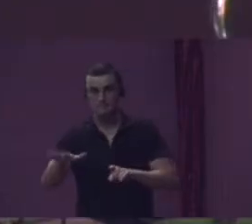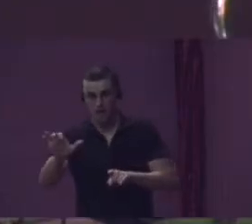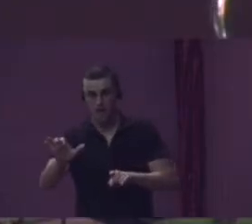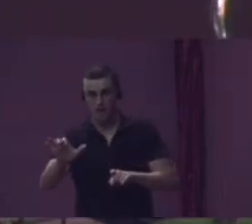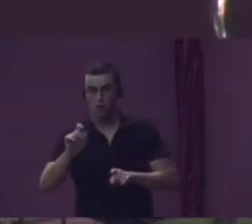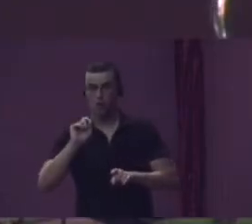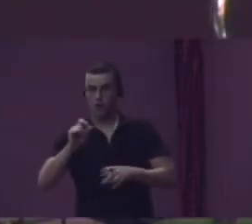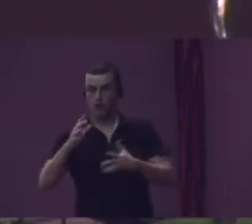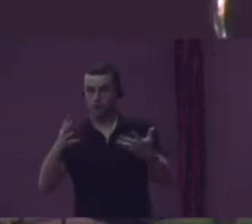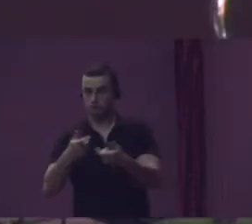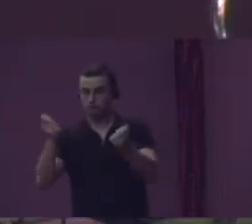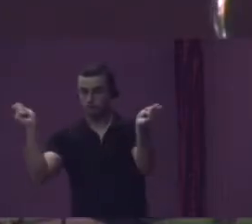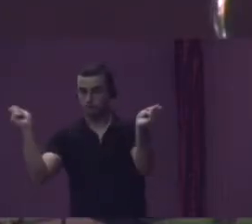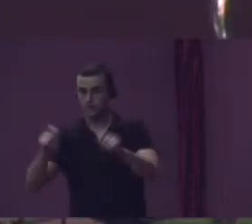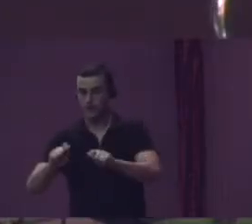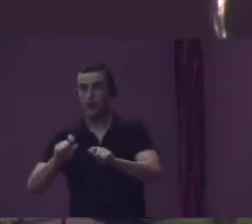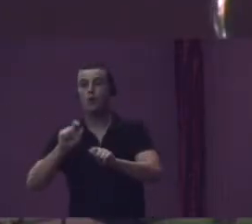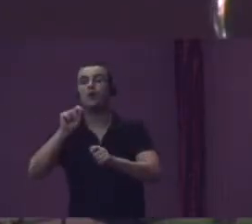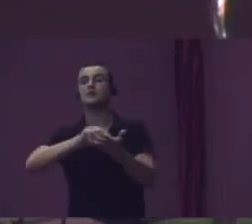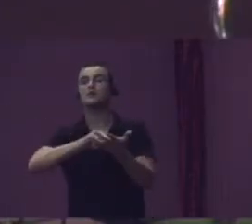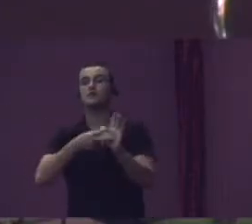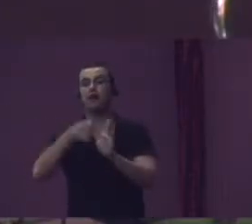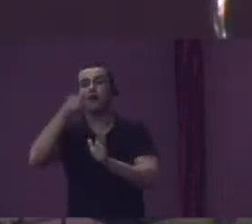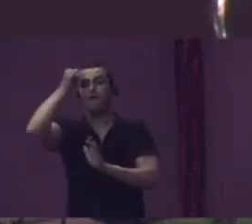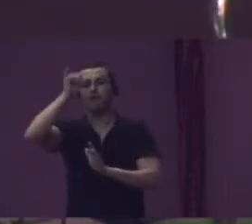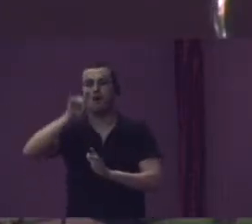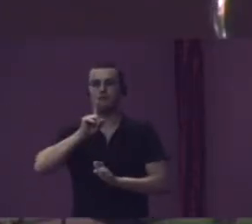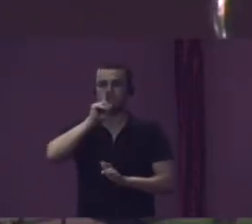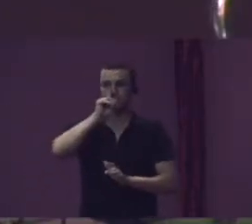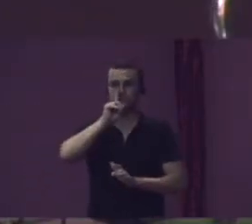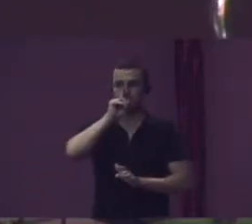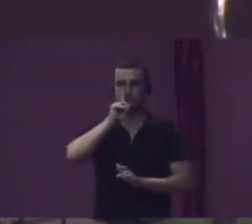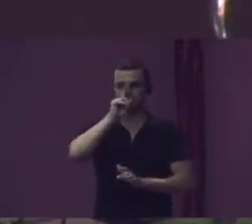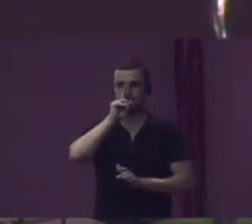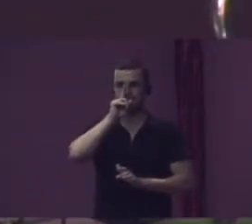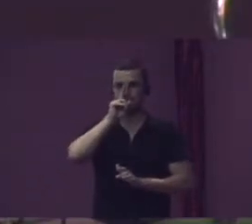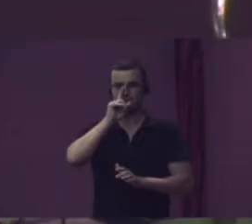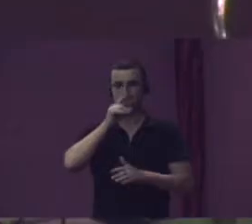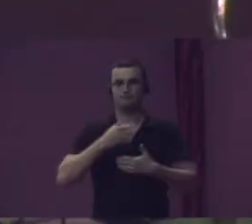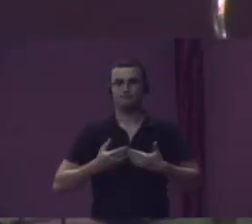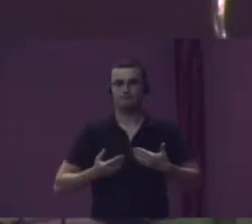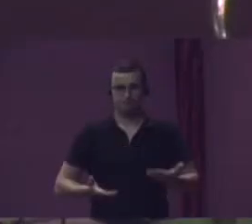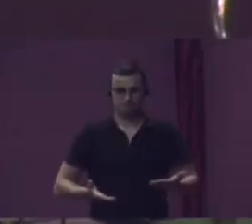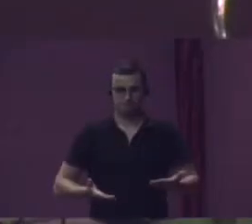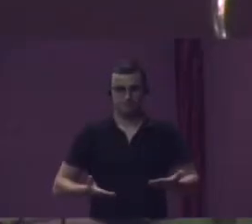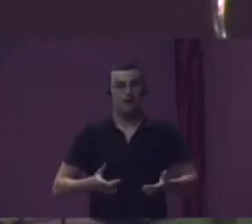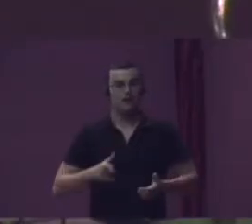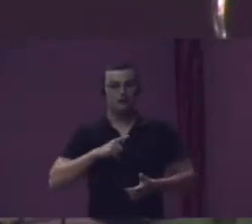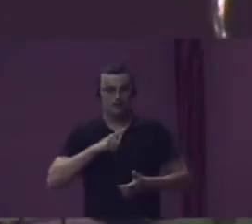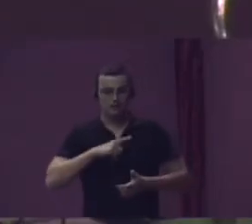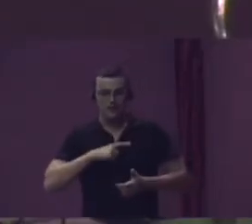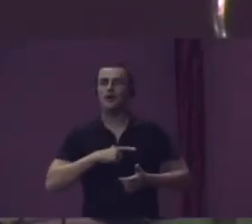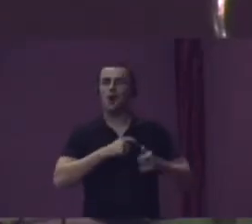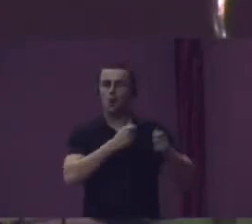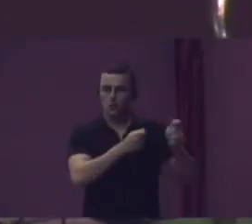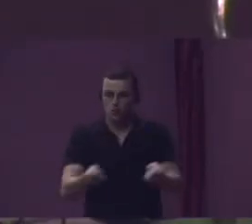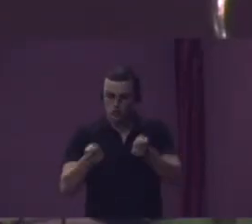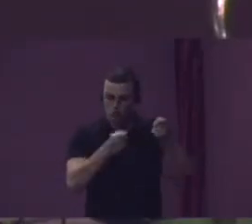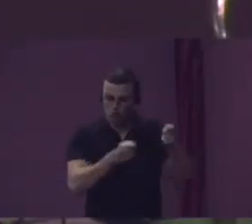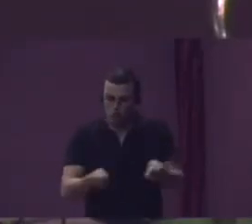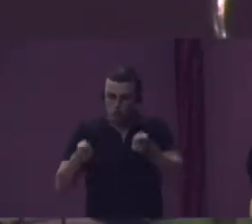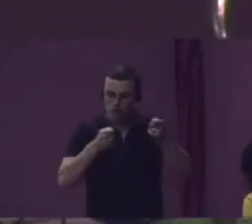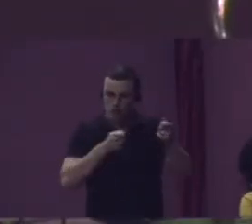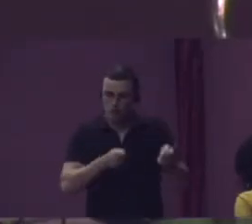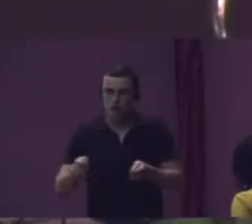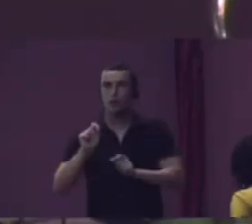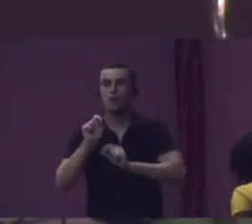more work than necessary, following predetermined routines, reducing risks, incorporating expert scientific knowledge